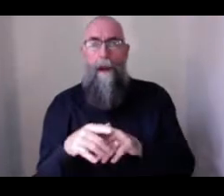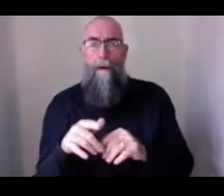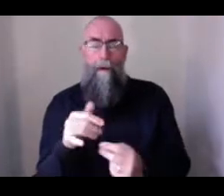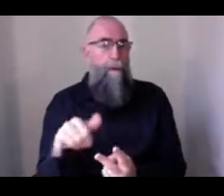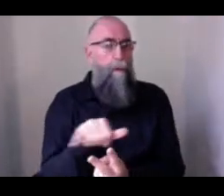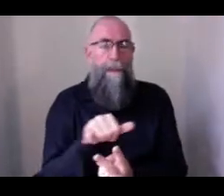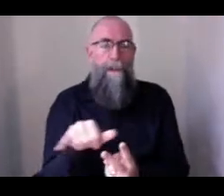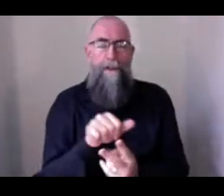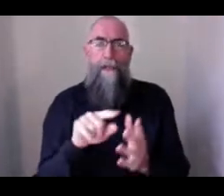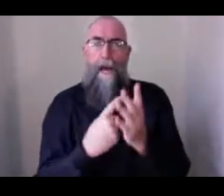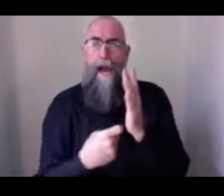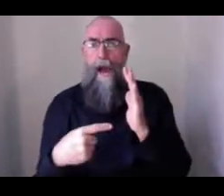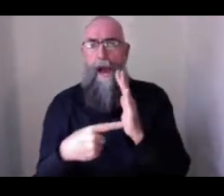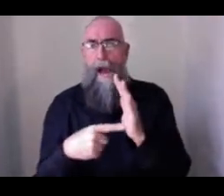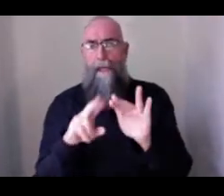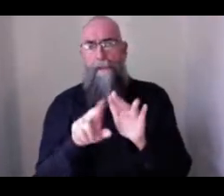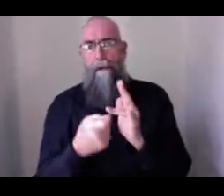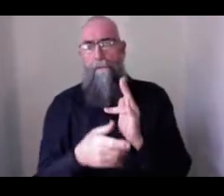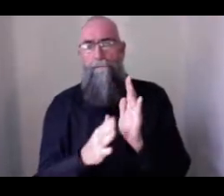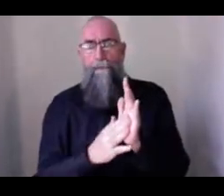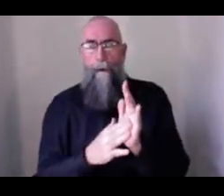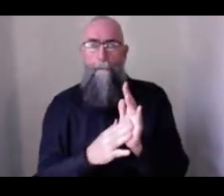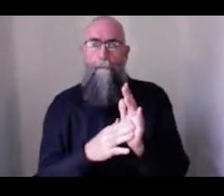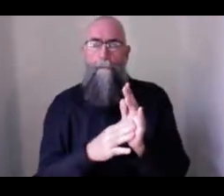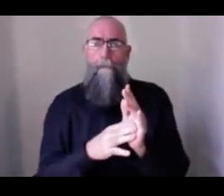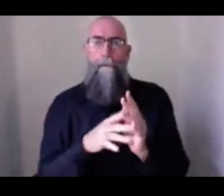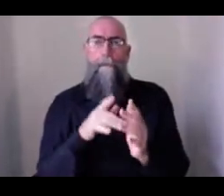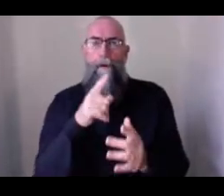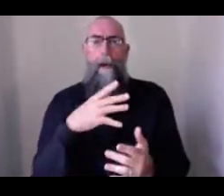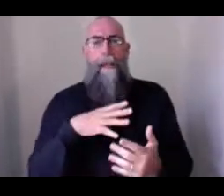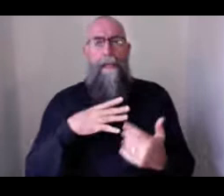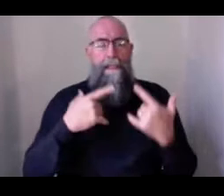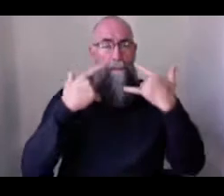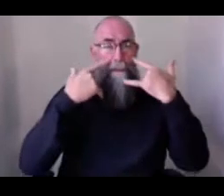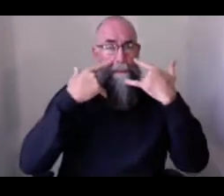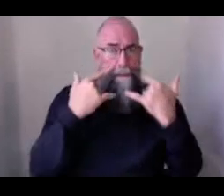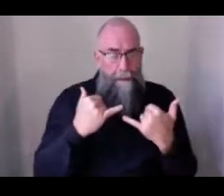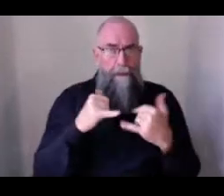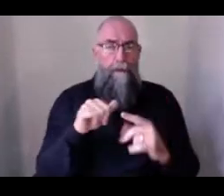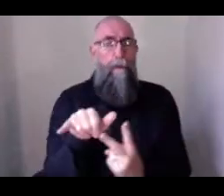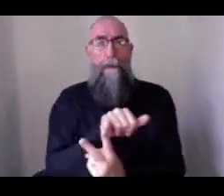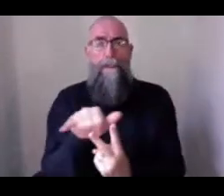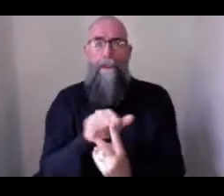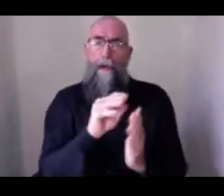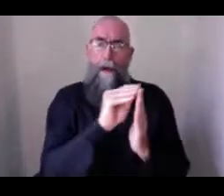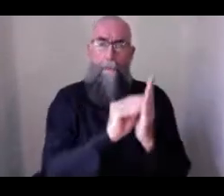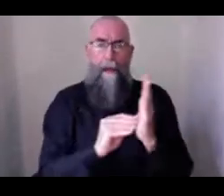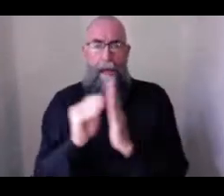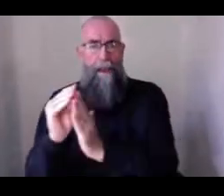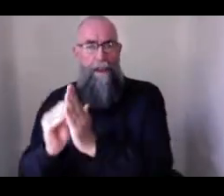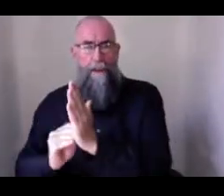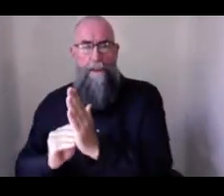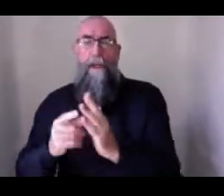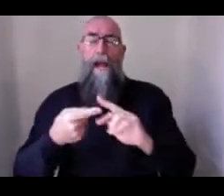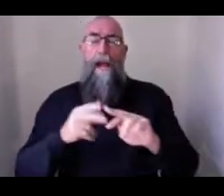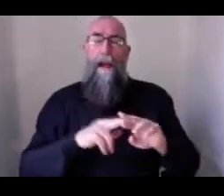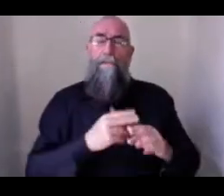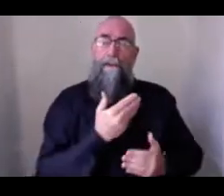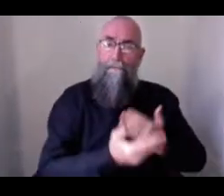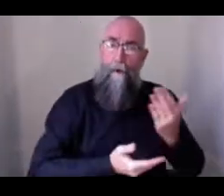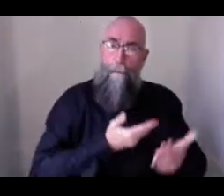like to assess the application. If it's a performance work, you could look at